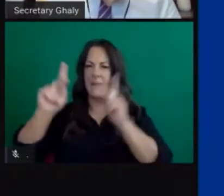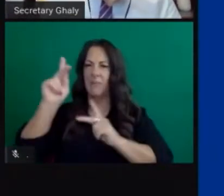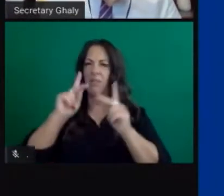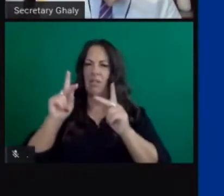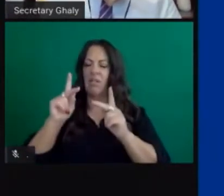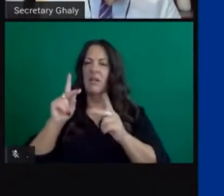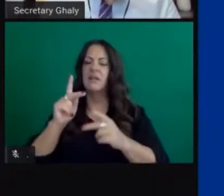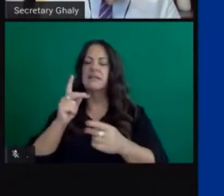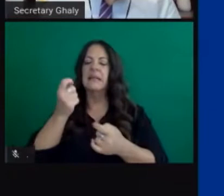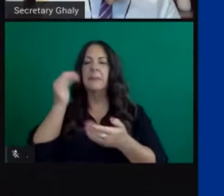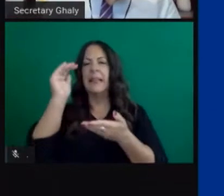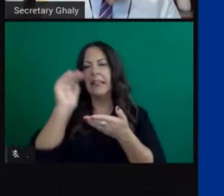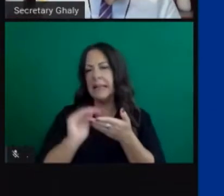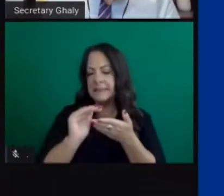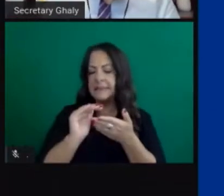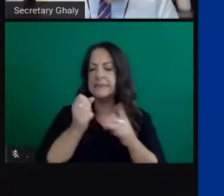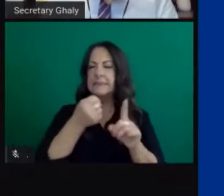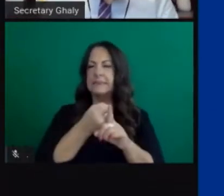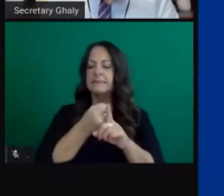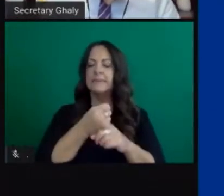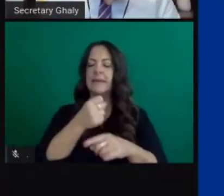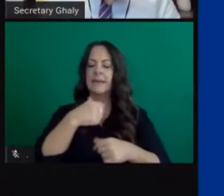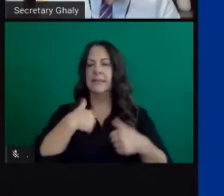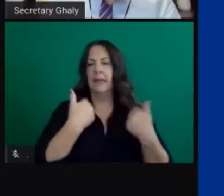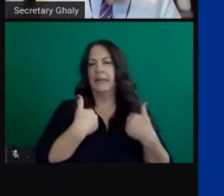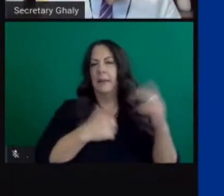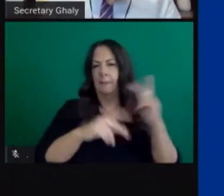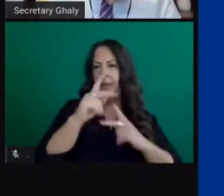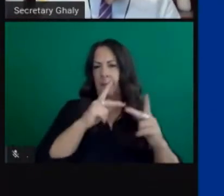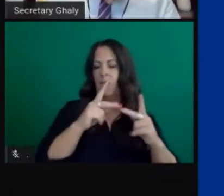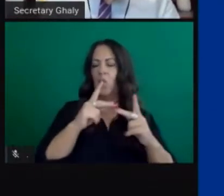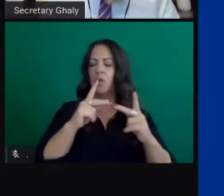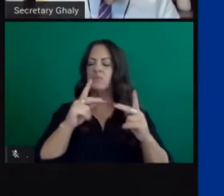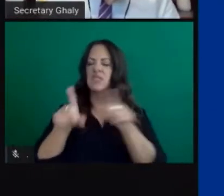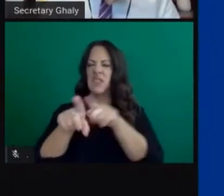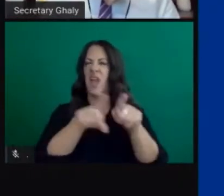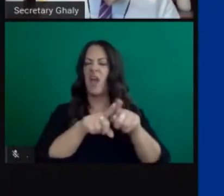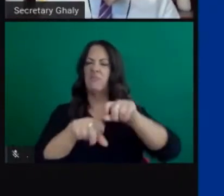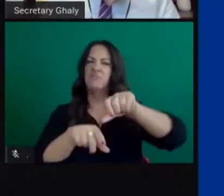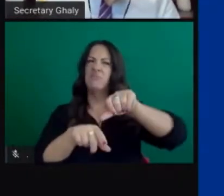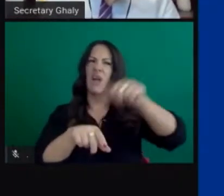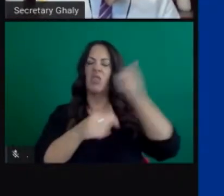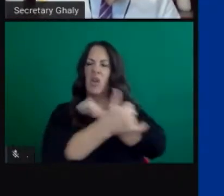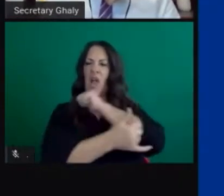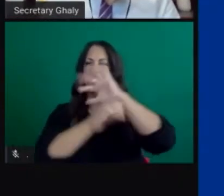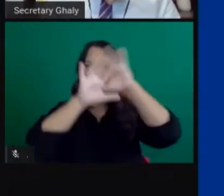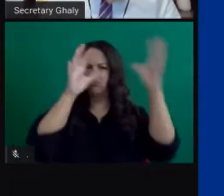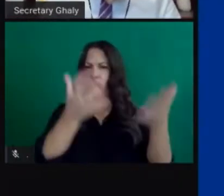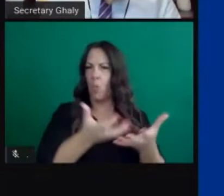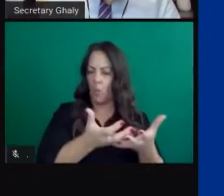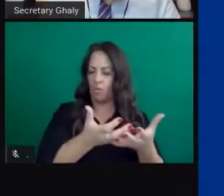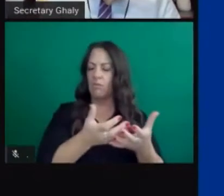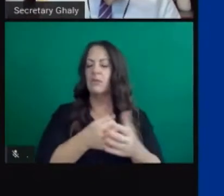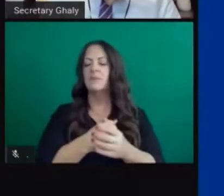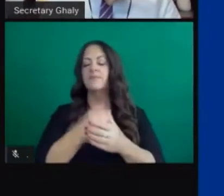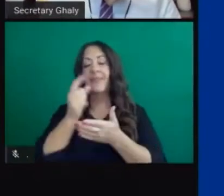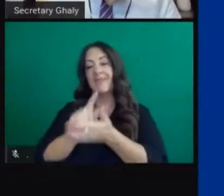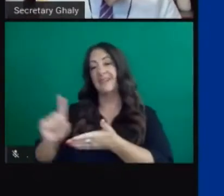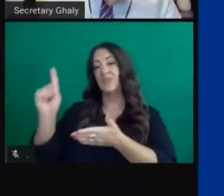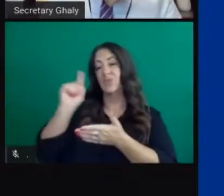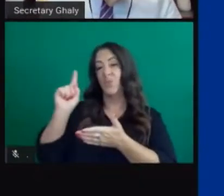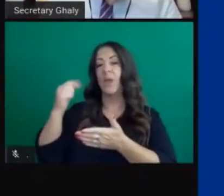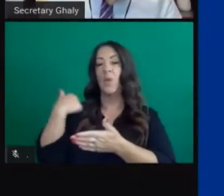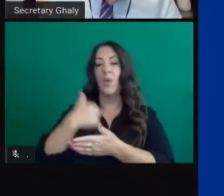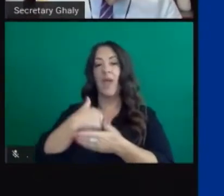younger Californians here or anywhere in the globe. You see on October 2nd, just last week, we registered the